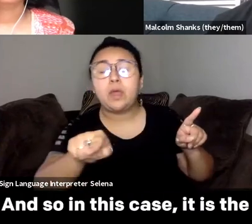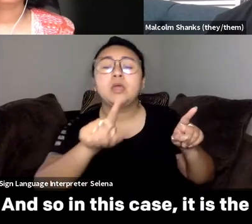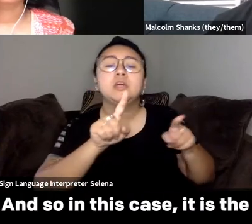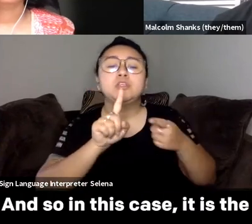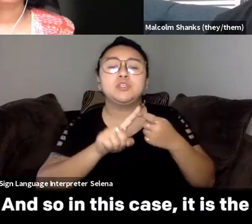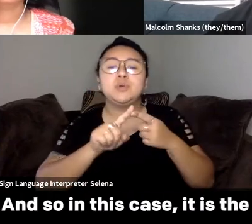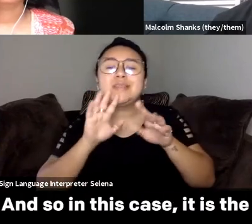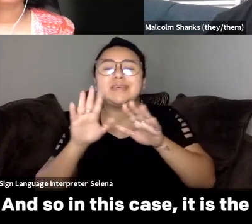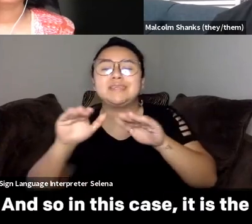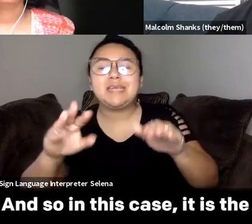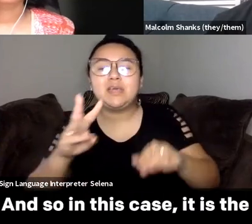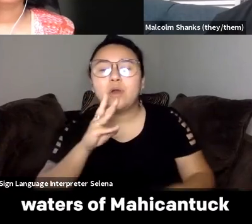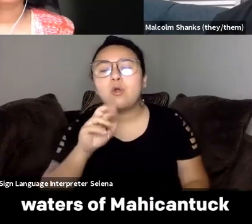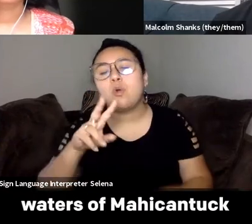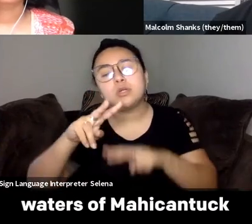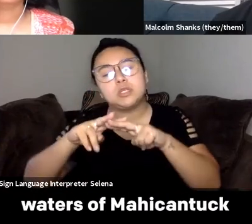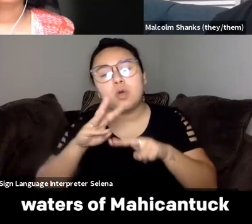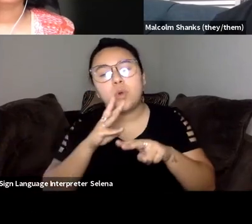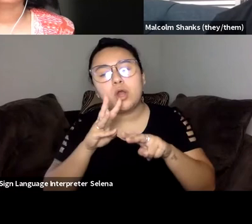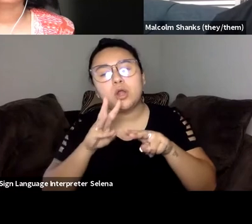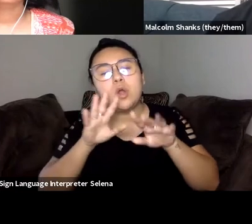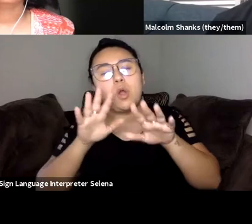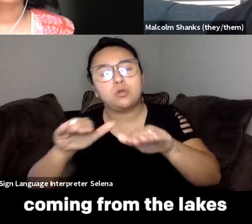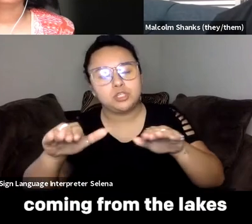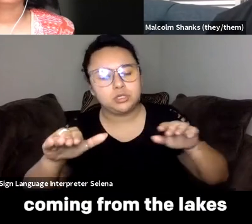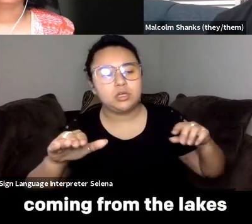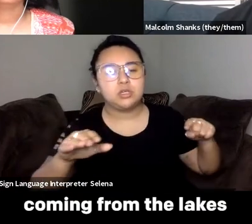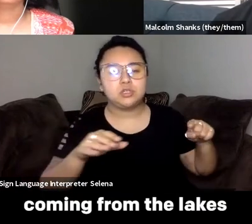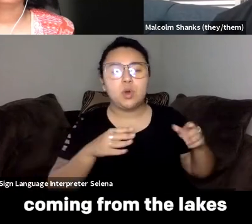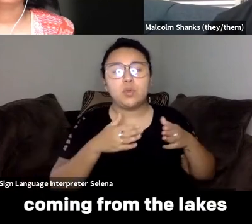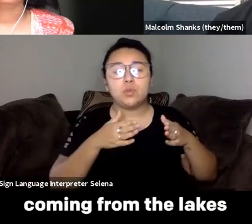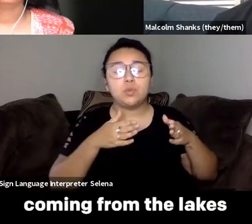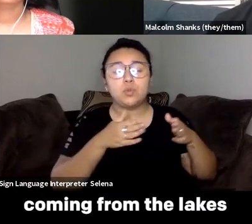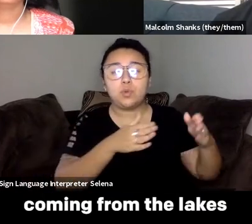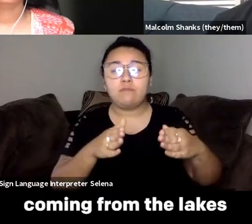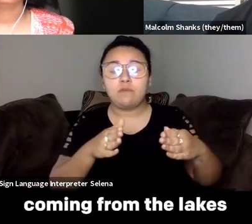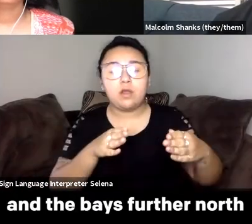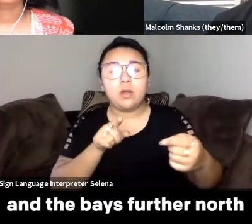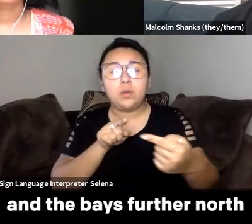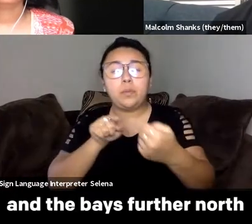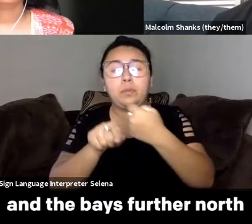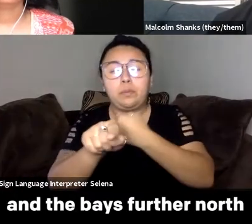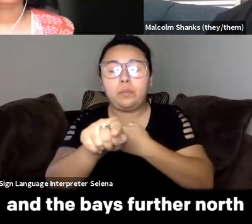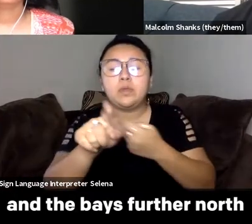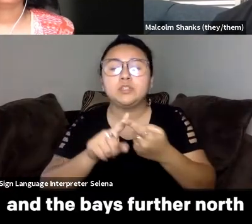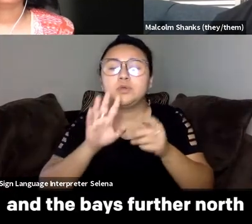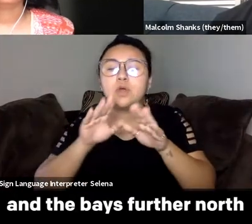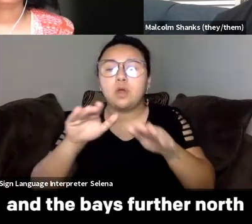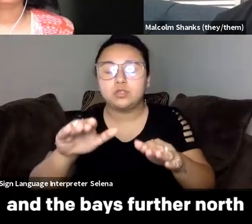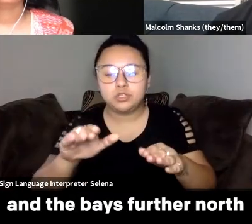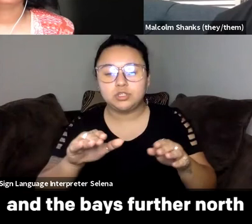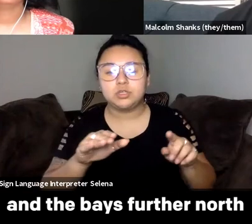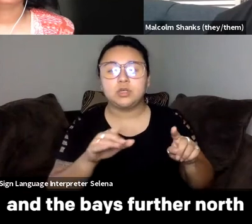seawater or saltwater ocean. And so in this case, it is the waters of Mahicantuk coming from the lakes